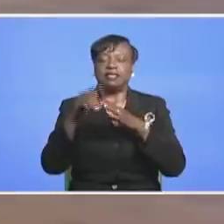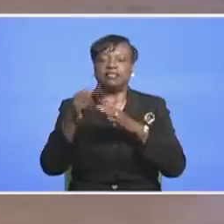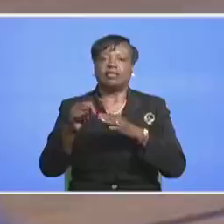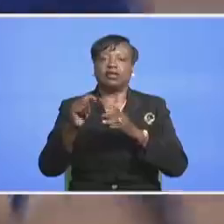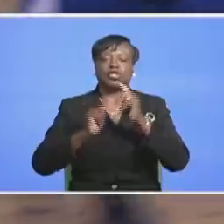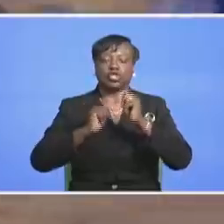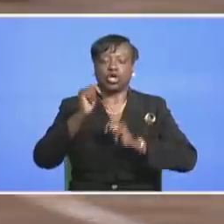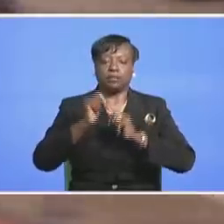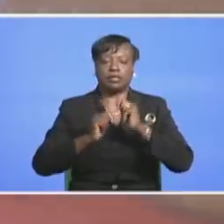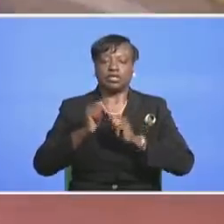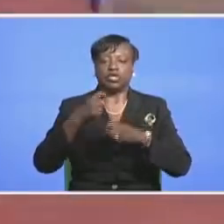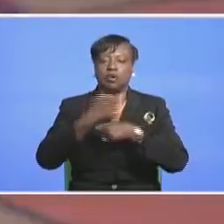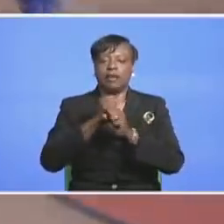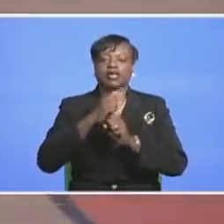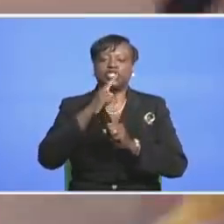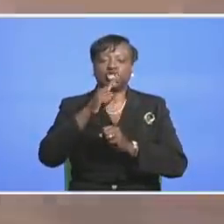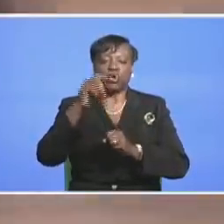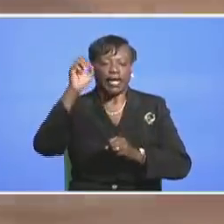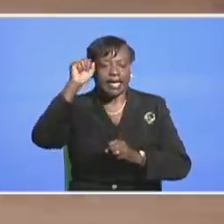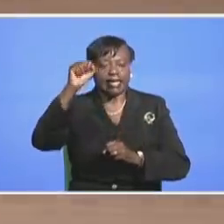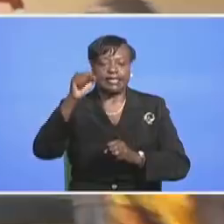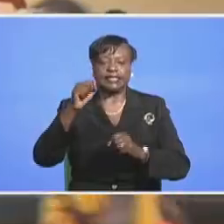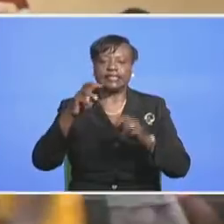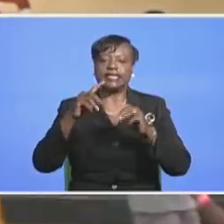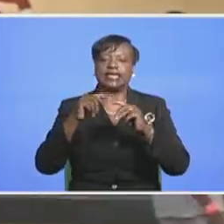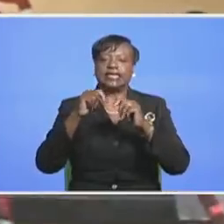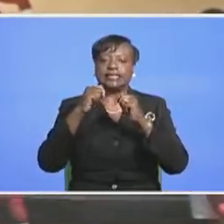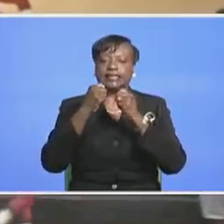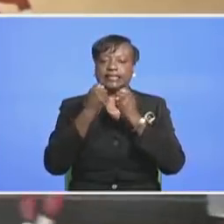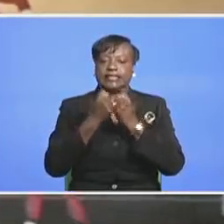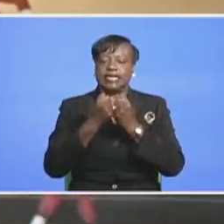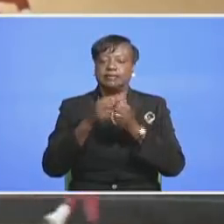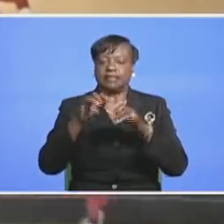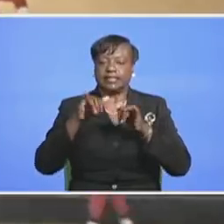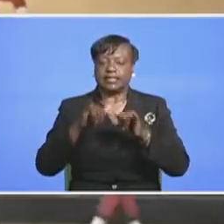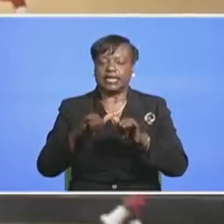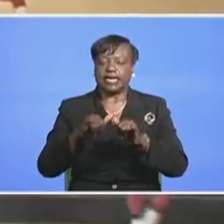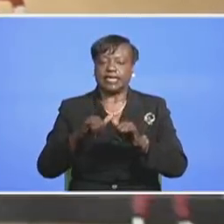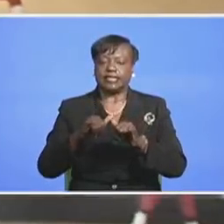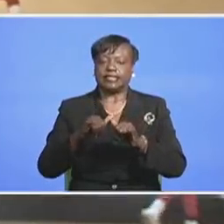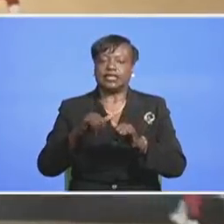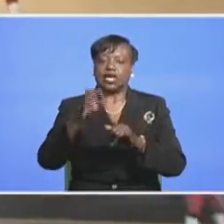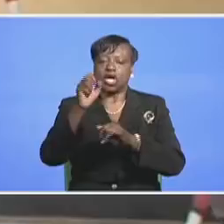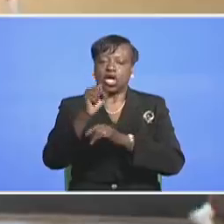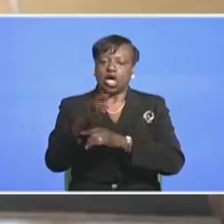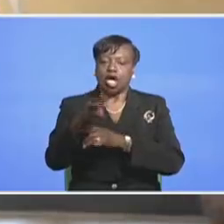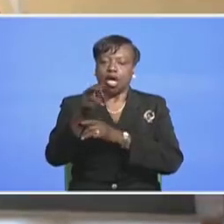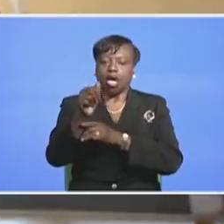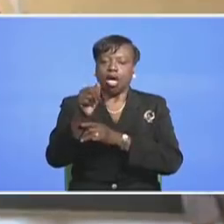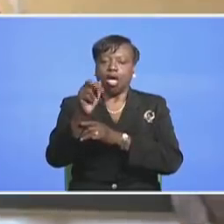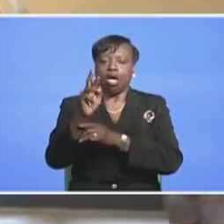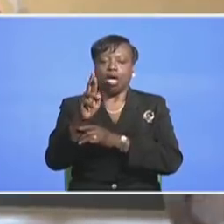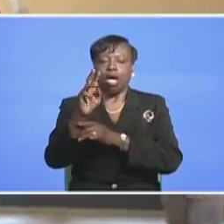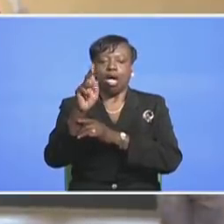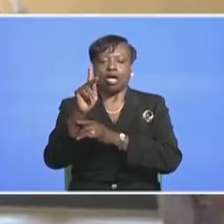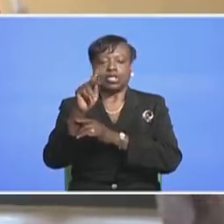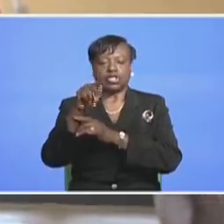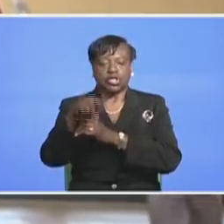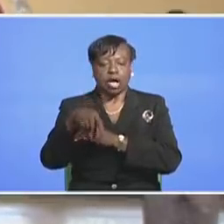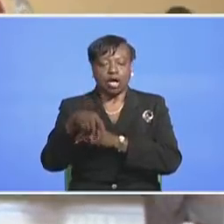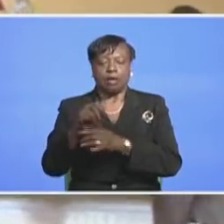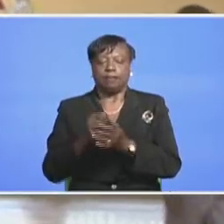sharp. Keep the guys seasoned. Keep them in basketball mode, and the mind and rest, body and